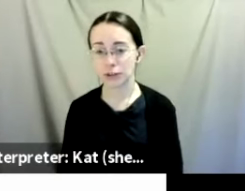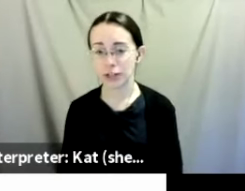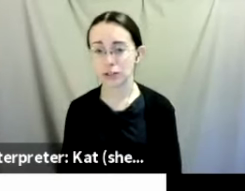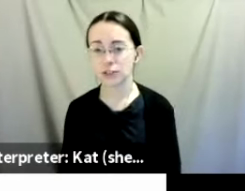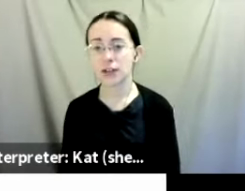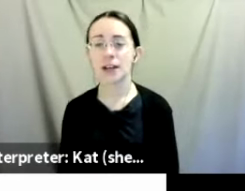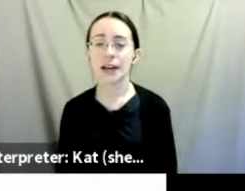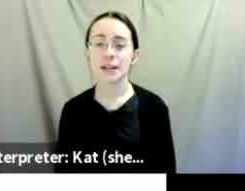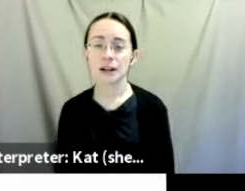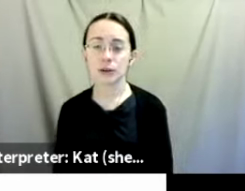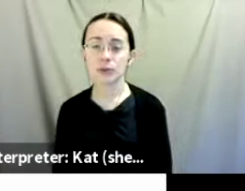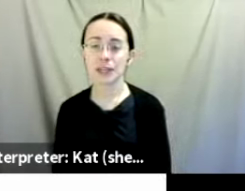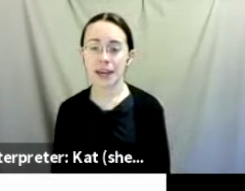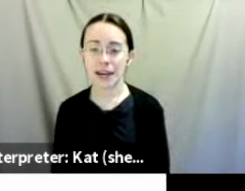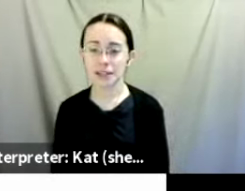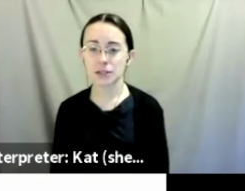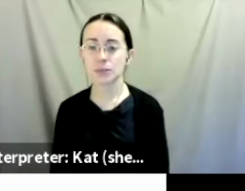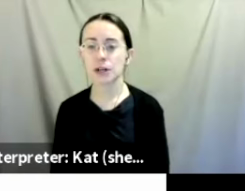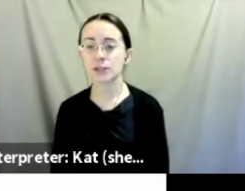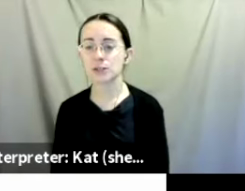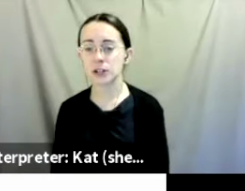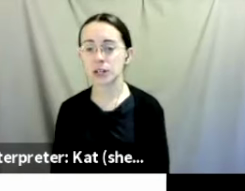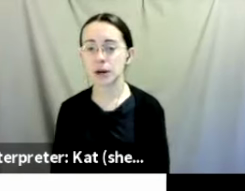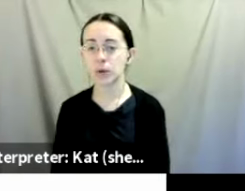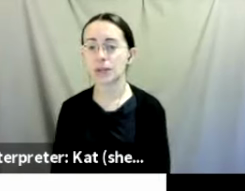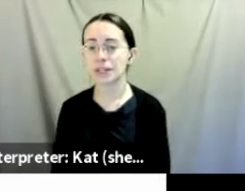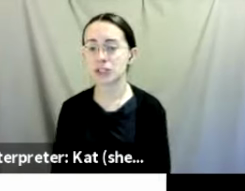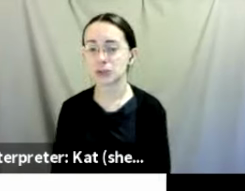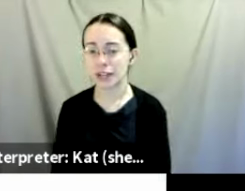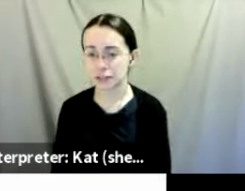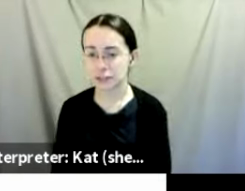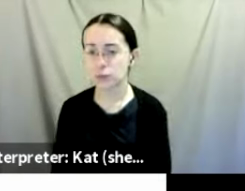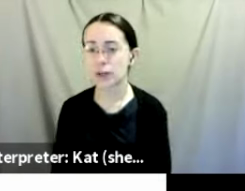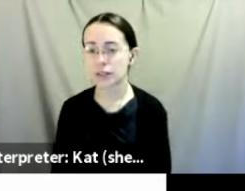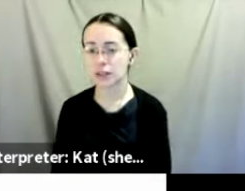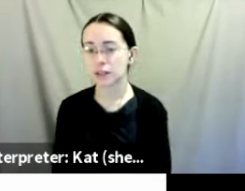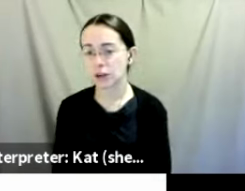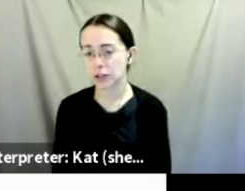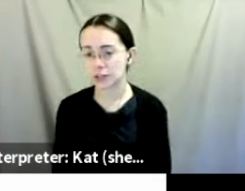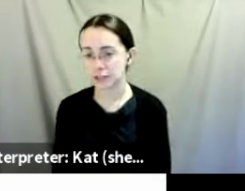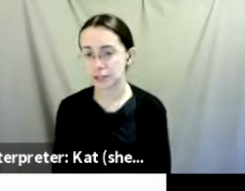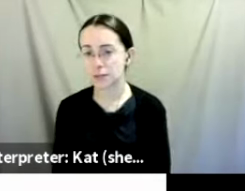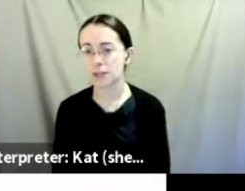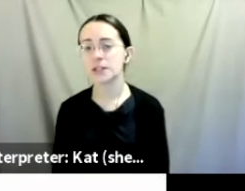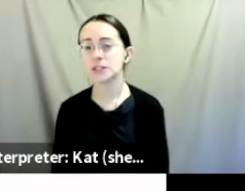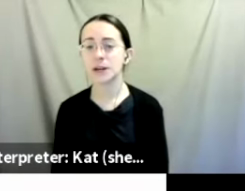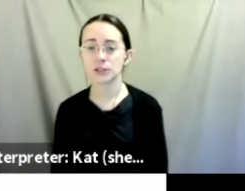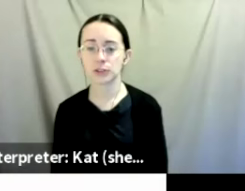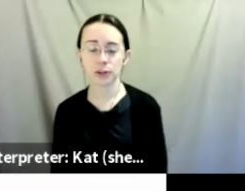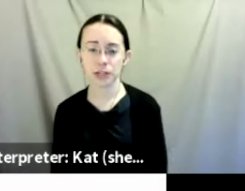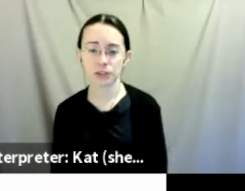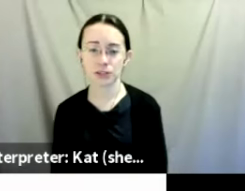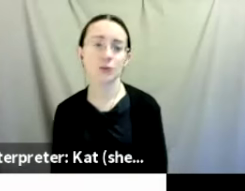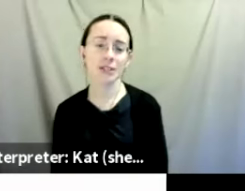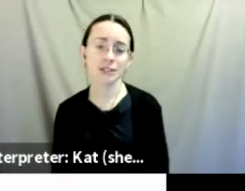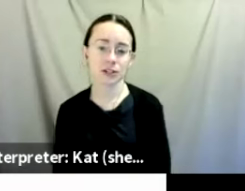from providers. And not only that, but also talking about what we can do next with the healthcare system to better serve